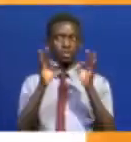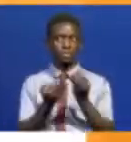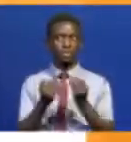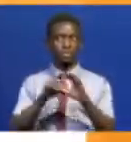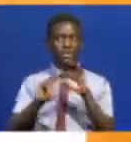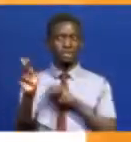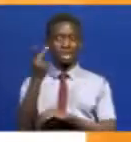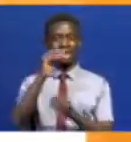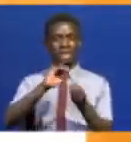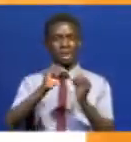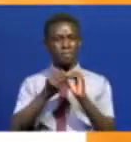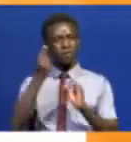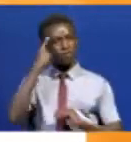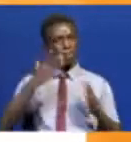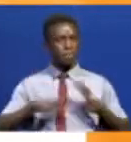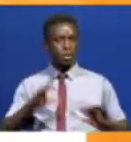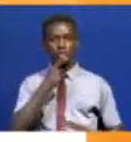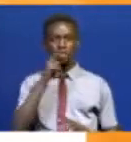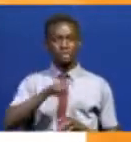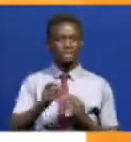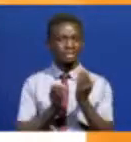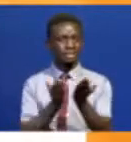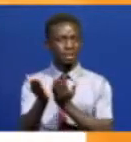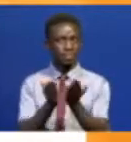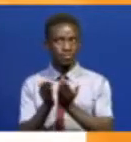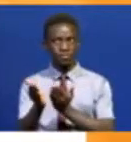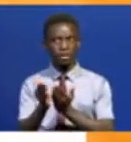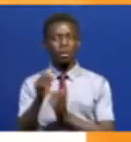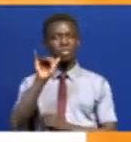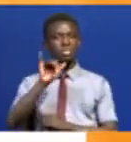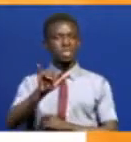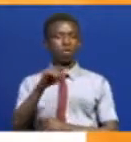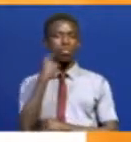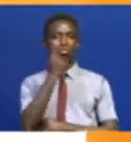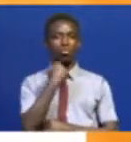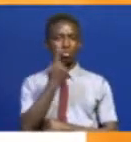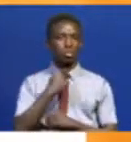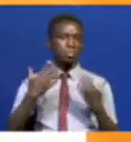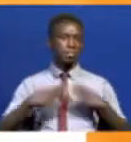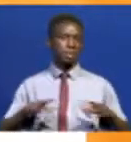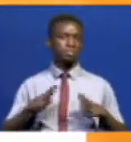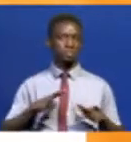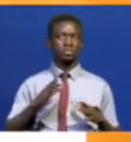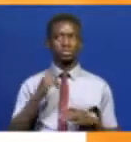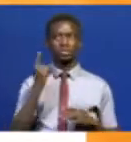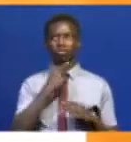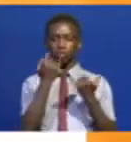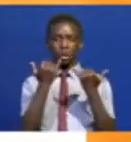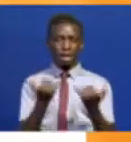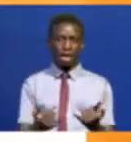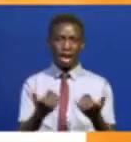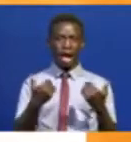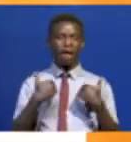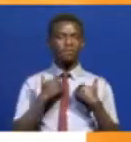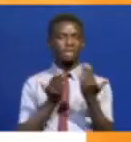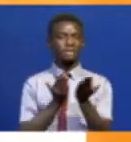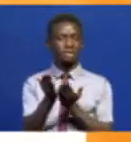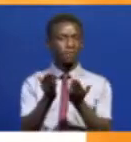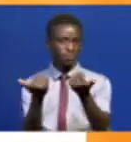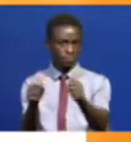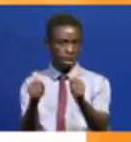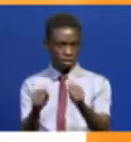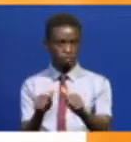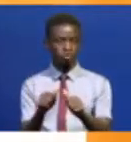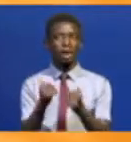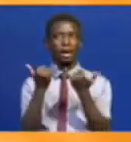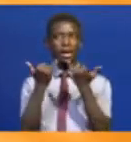numbers of people that need to be served, that is those who are as of now unserved,